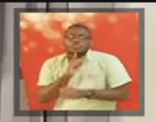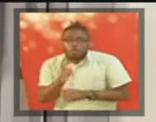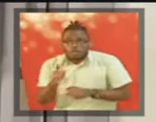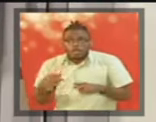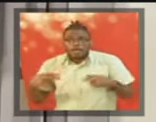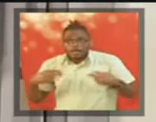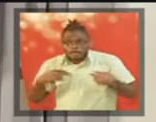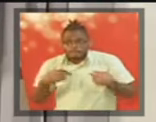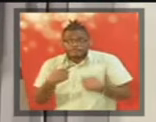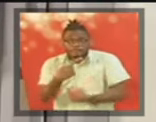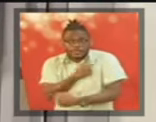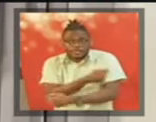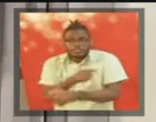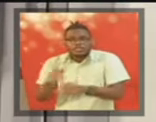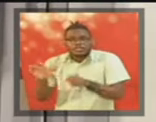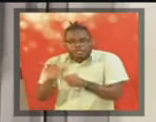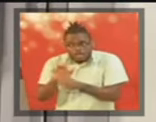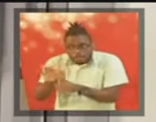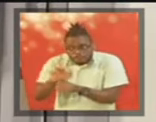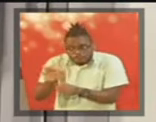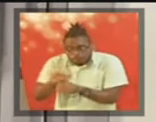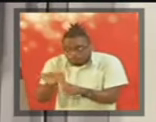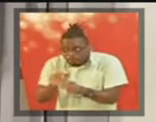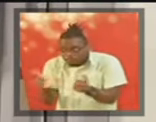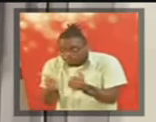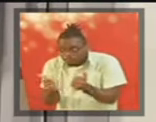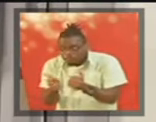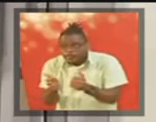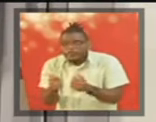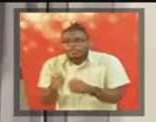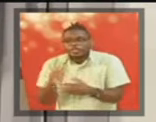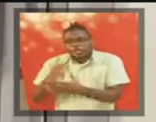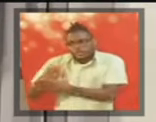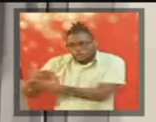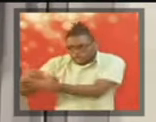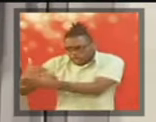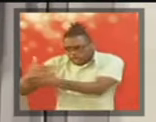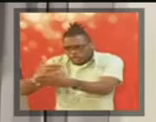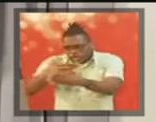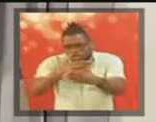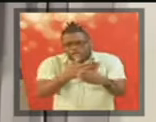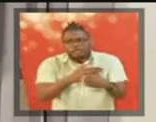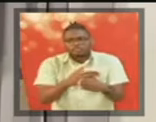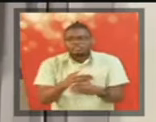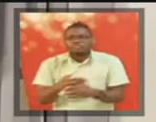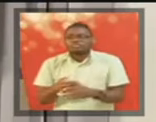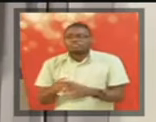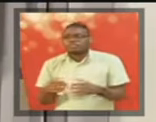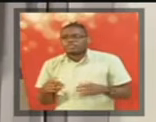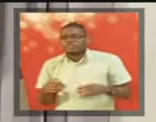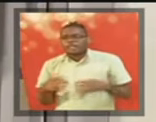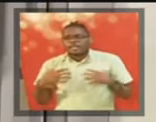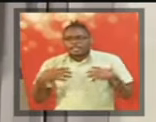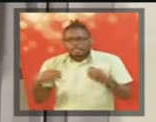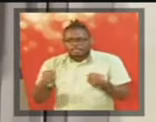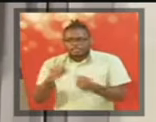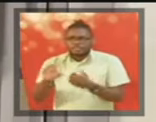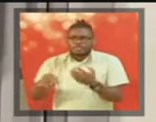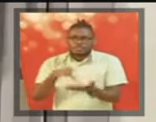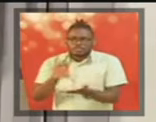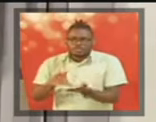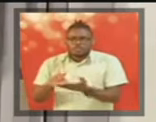we're trying to get a lot of vaccines out to the population early on in the season, October, November, December, so that we have